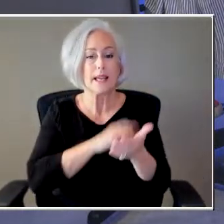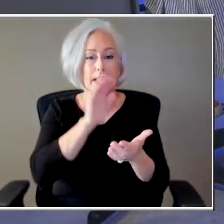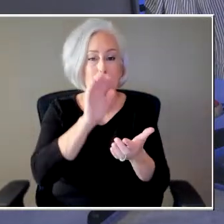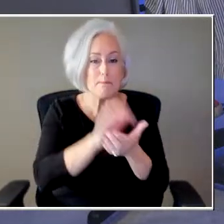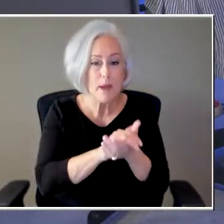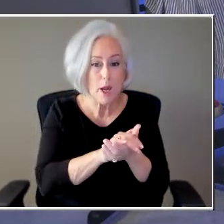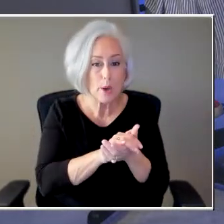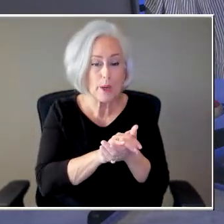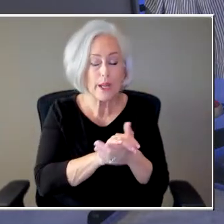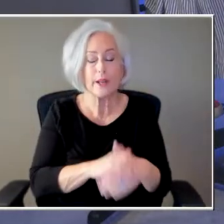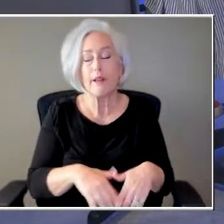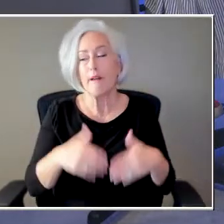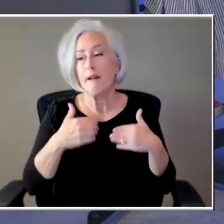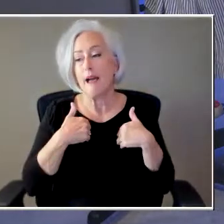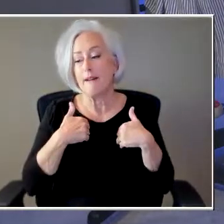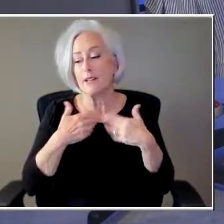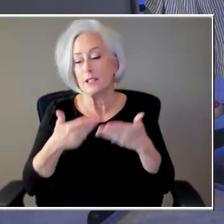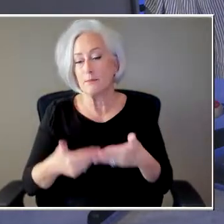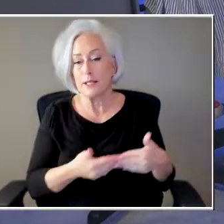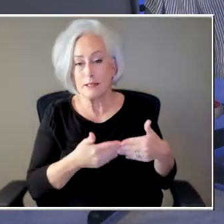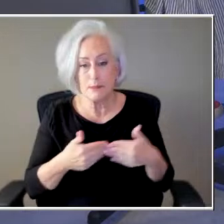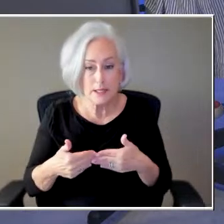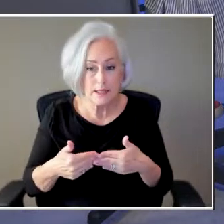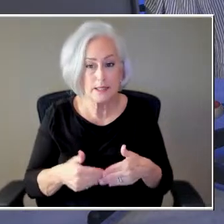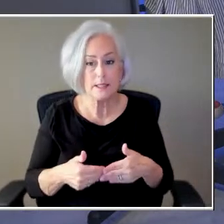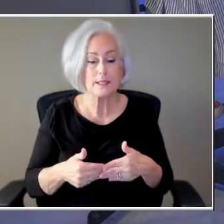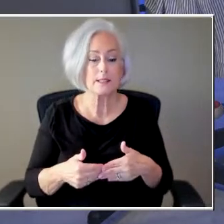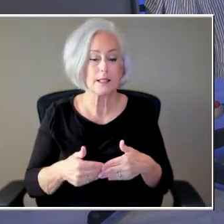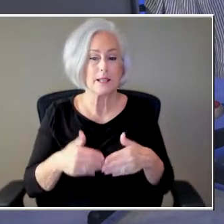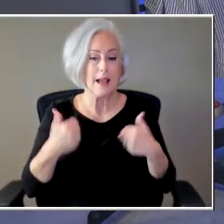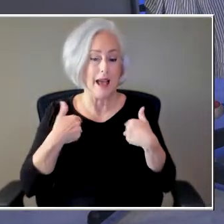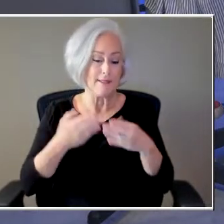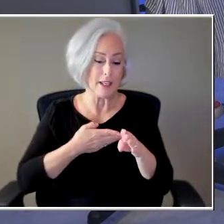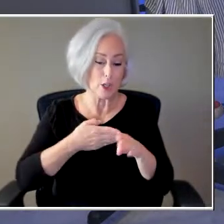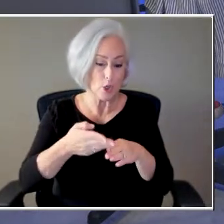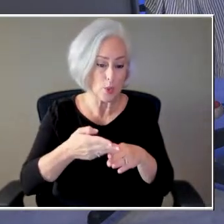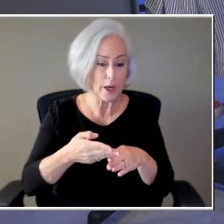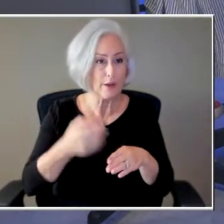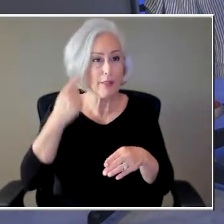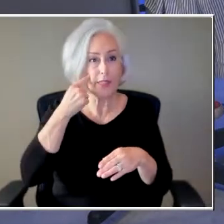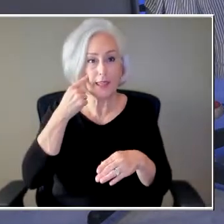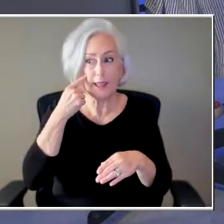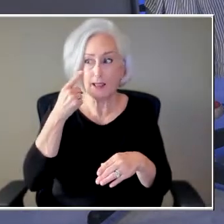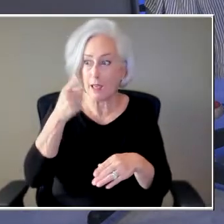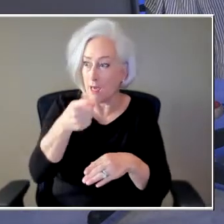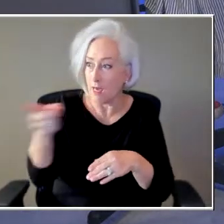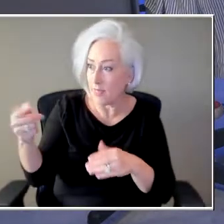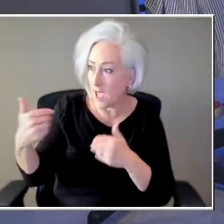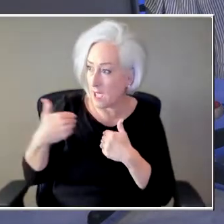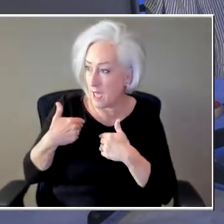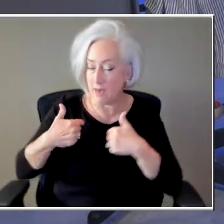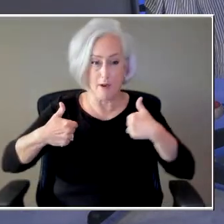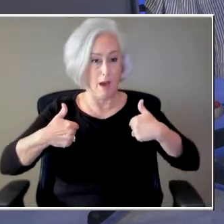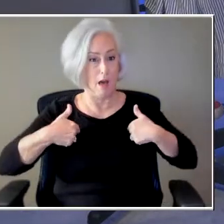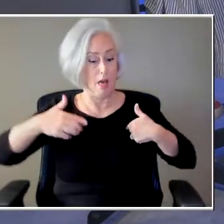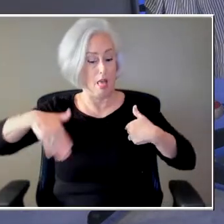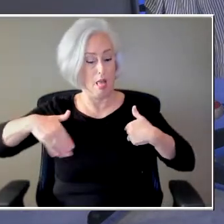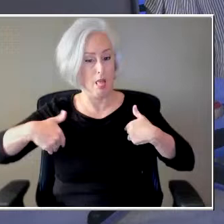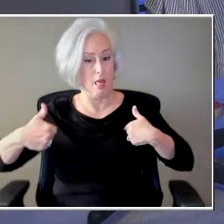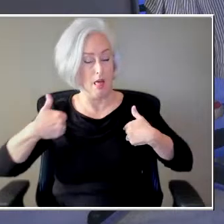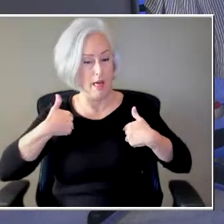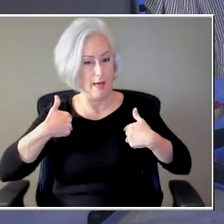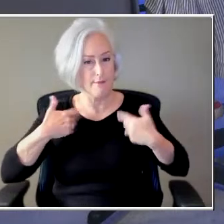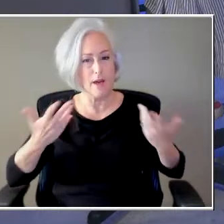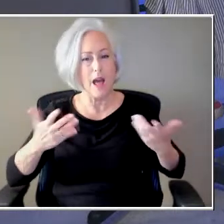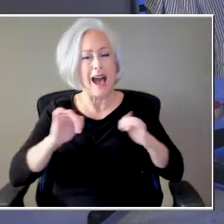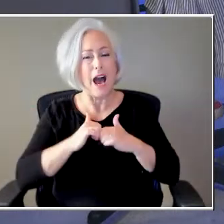people doing things and feeling like you're supposed to be doing something that somebody else is doing. How do you kind of educate us on that and